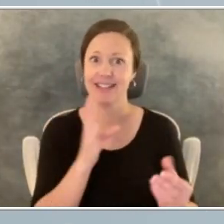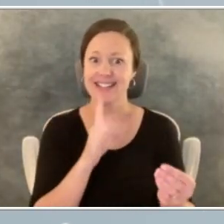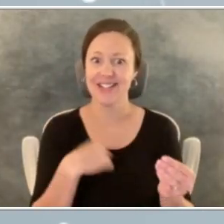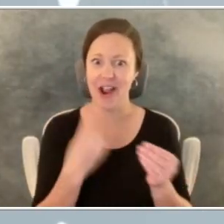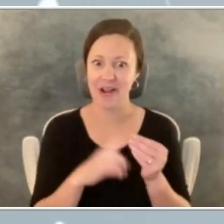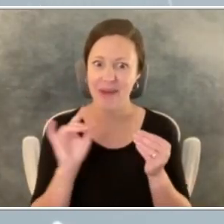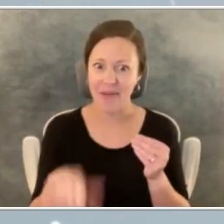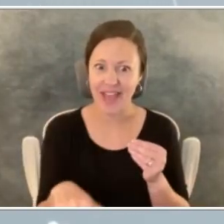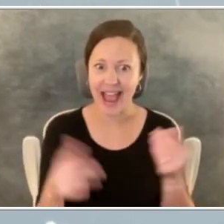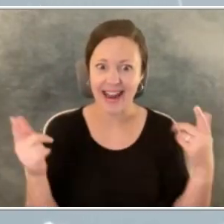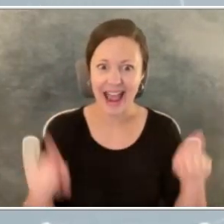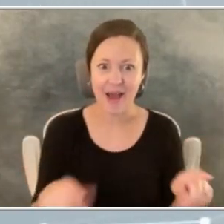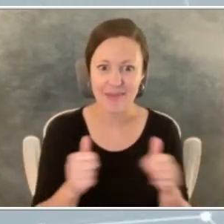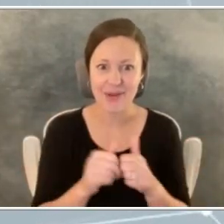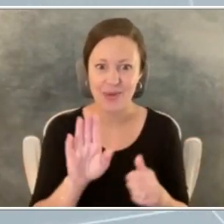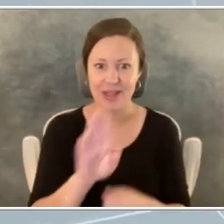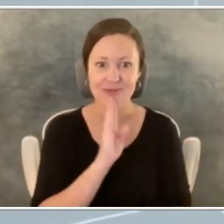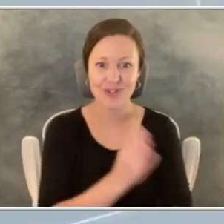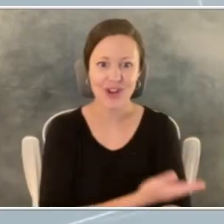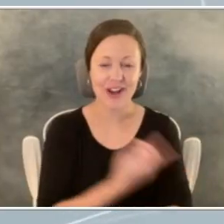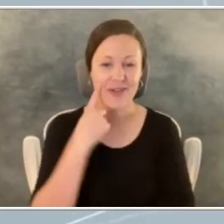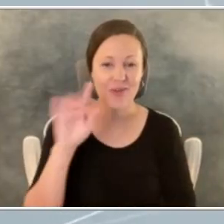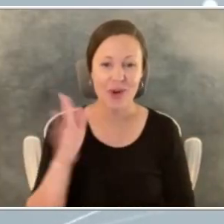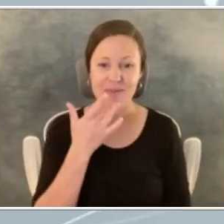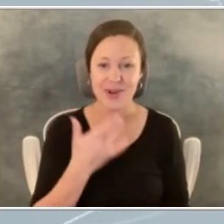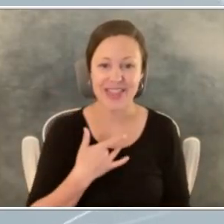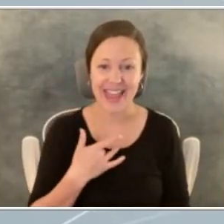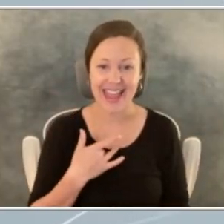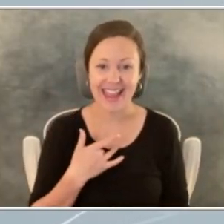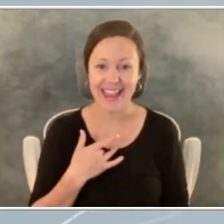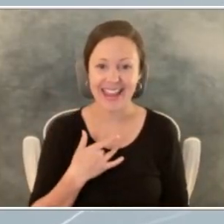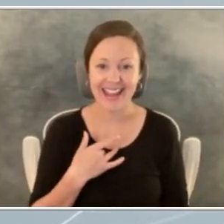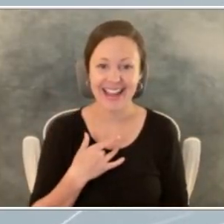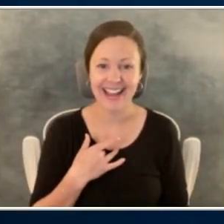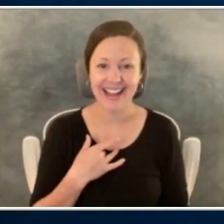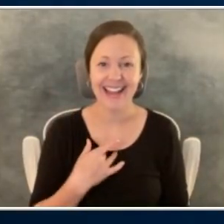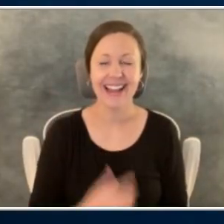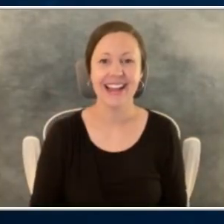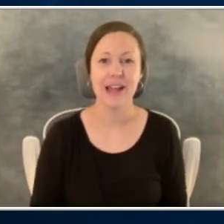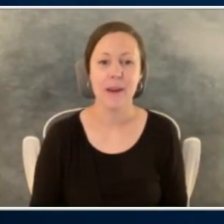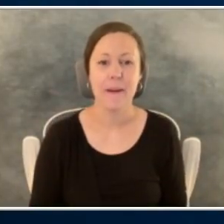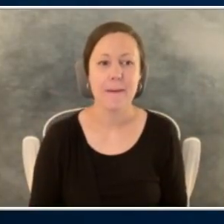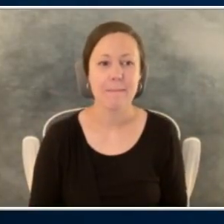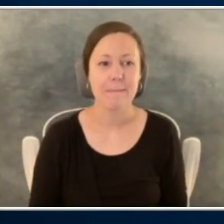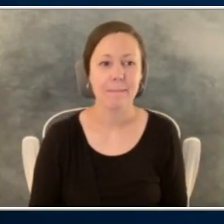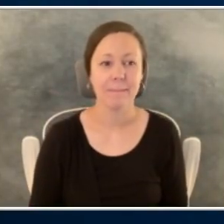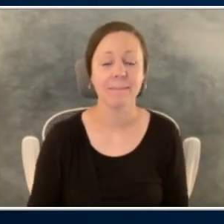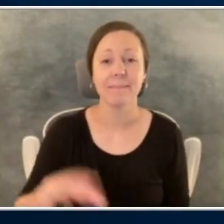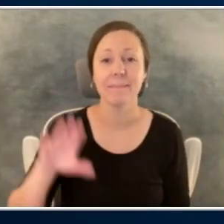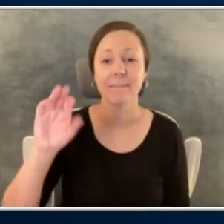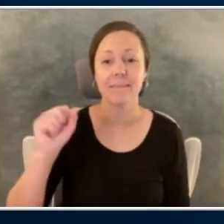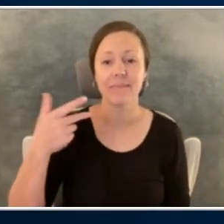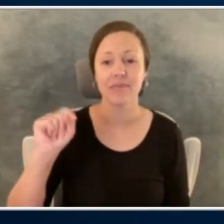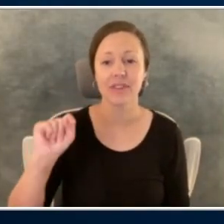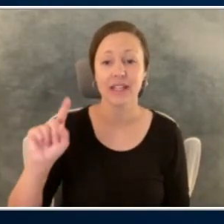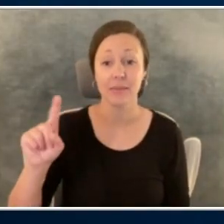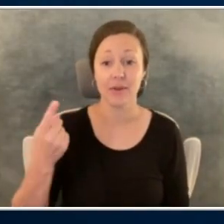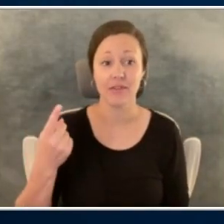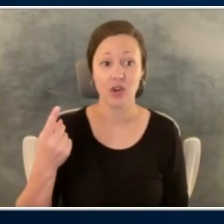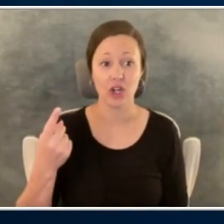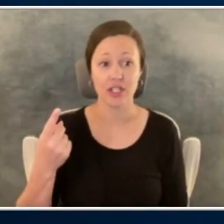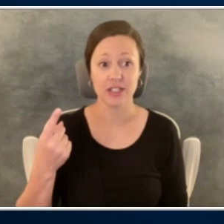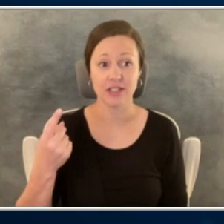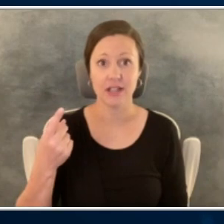with her for her birthday. What did this moment mean to you? Well, it was September 1st, that year follow-up after